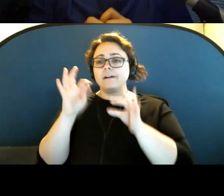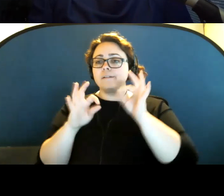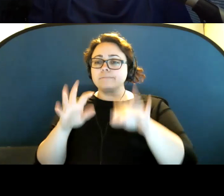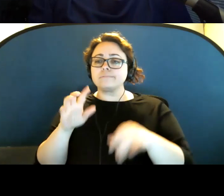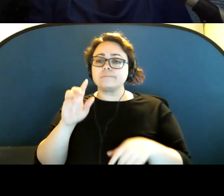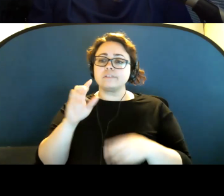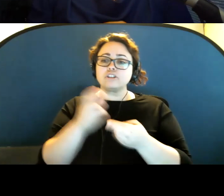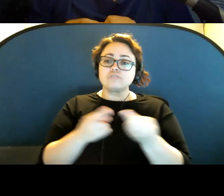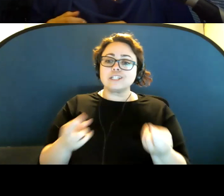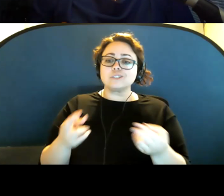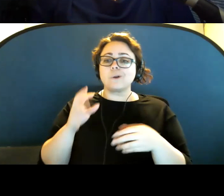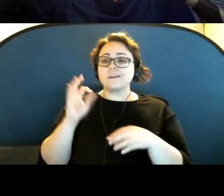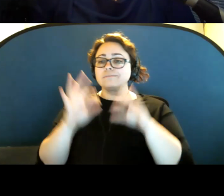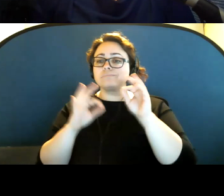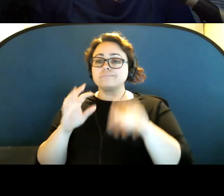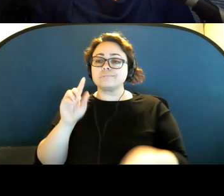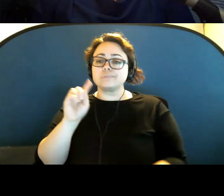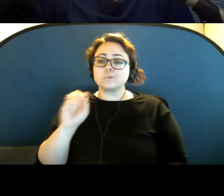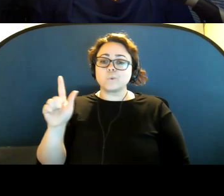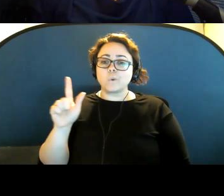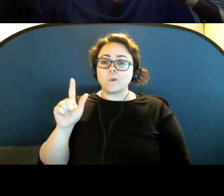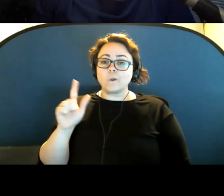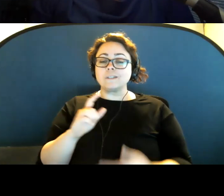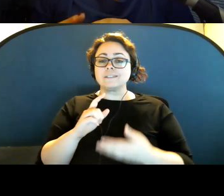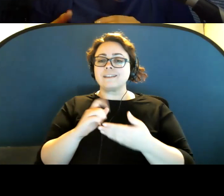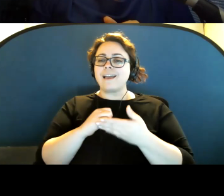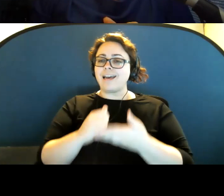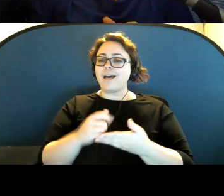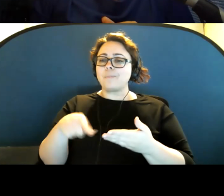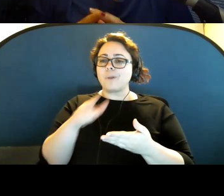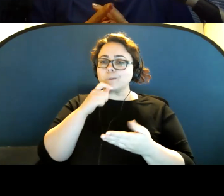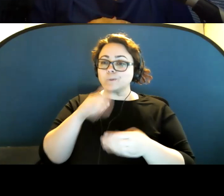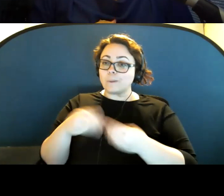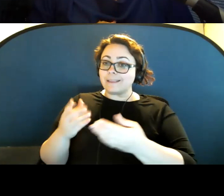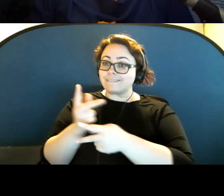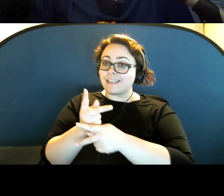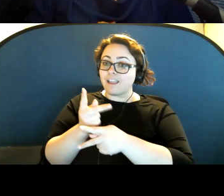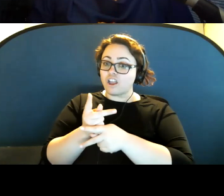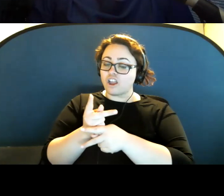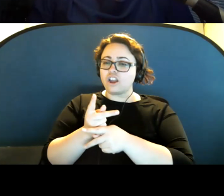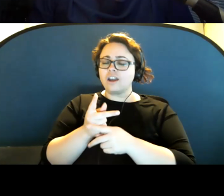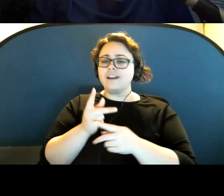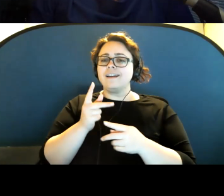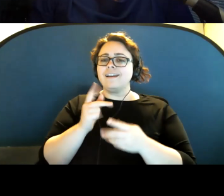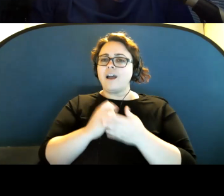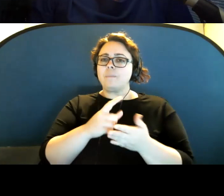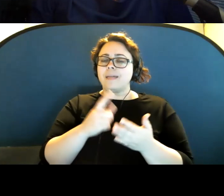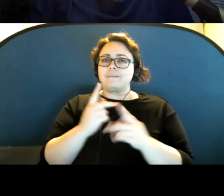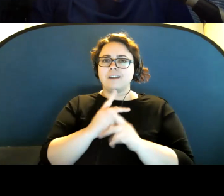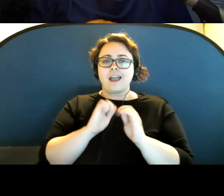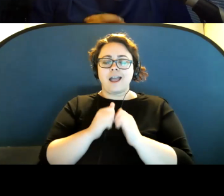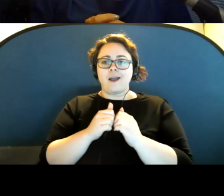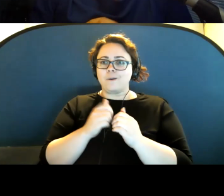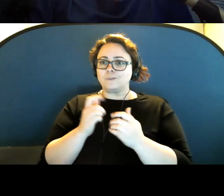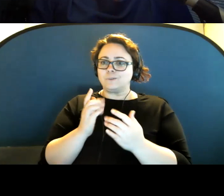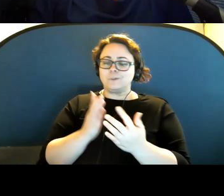are an amazing resources for helping caregivers to understand how to navigate just the general world of caregiving and dementia, but especially during COVID. And